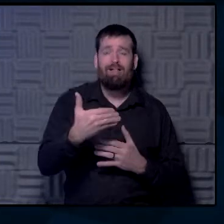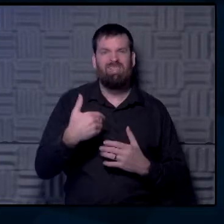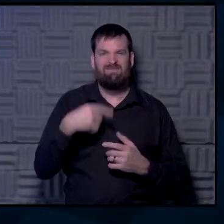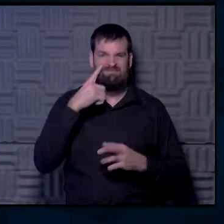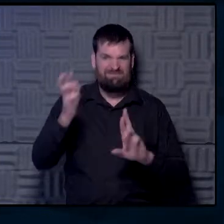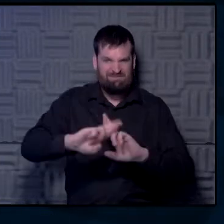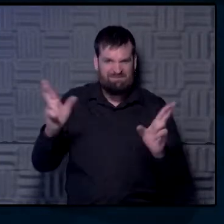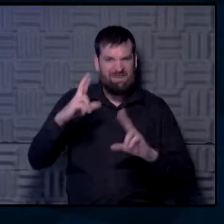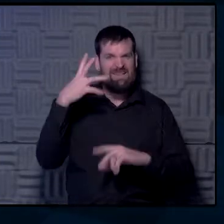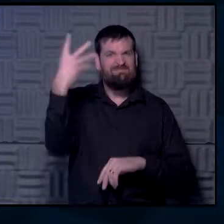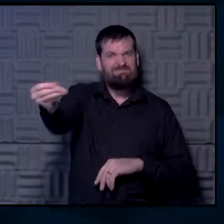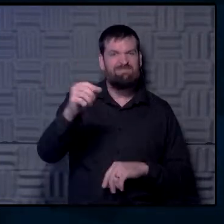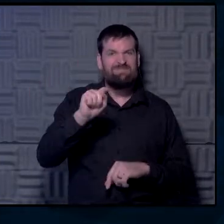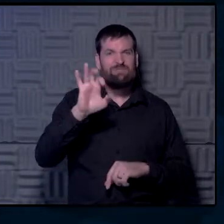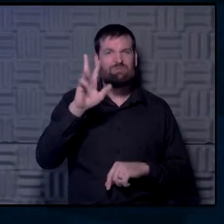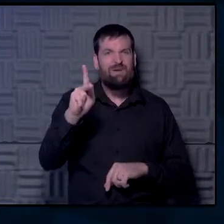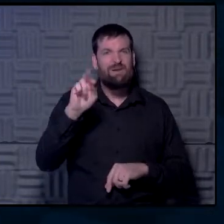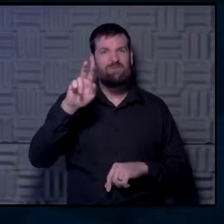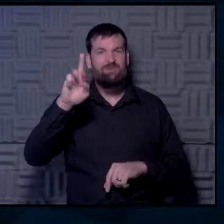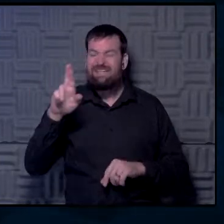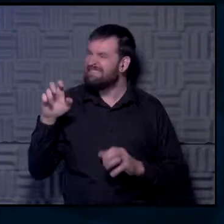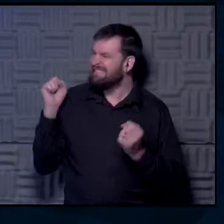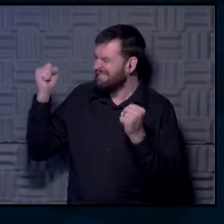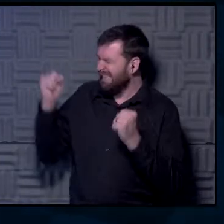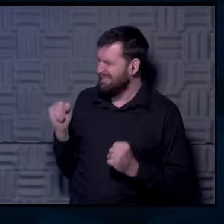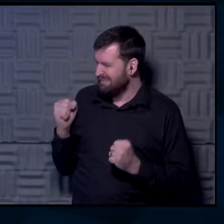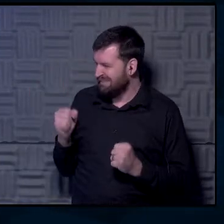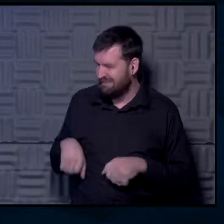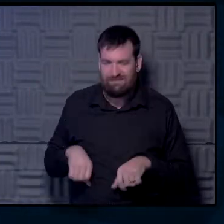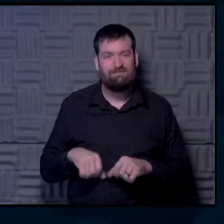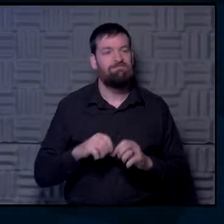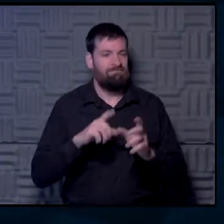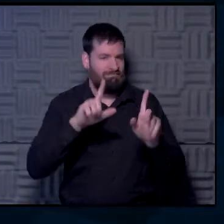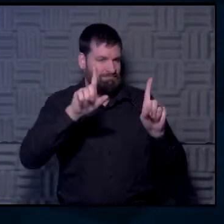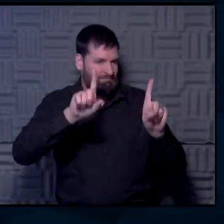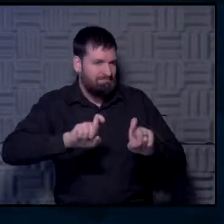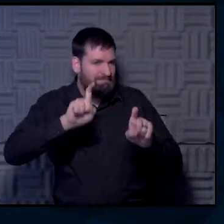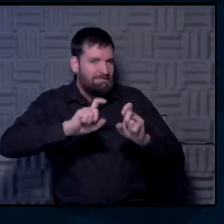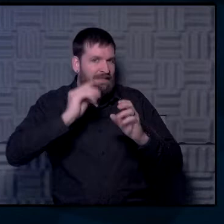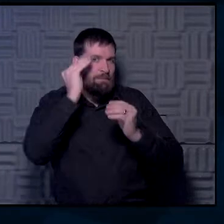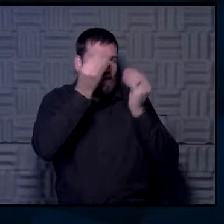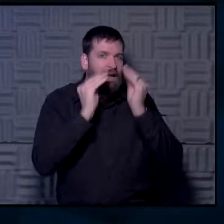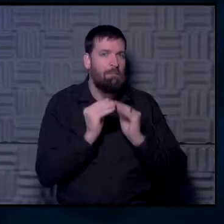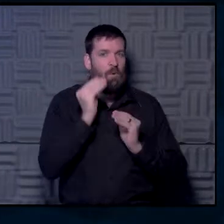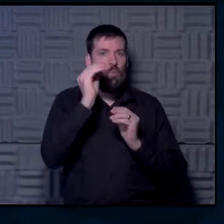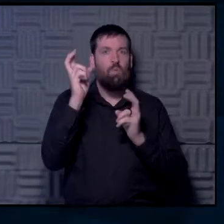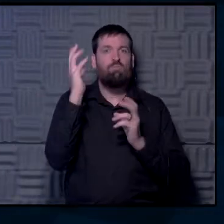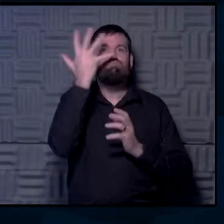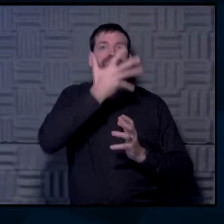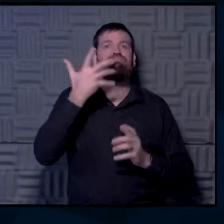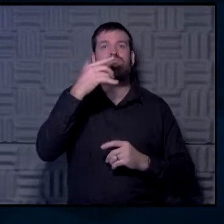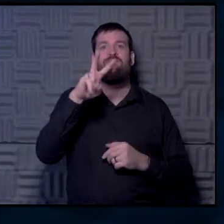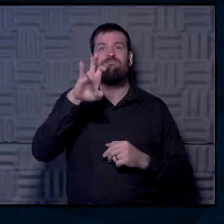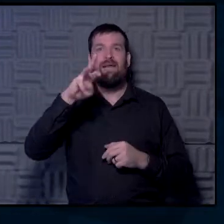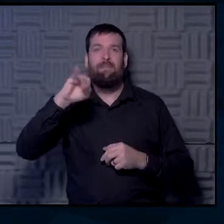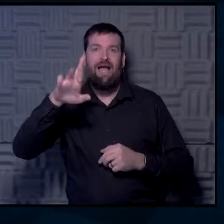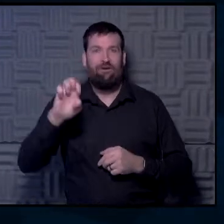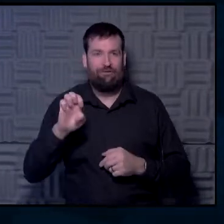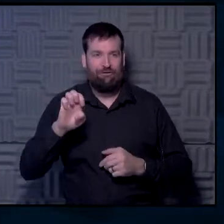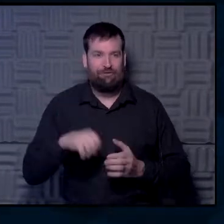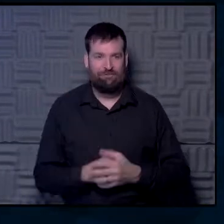ready to go trick-or-treating. Yes! Come on, let's test your makeup and I'll draw you a vampire